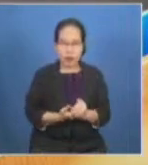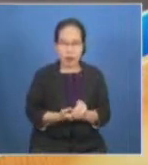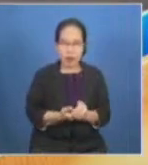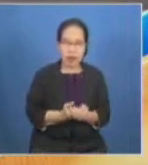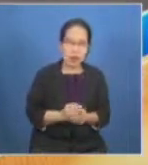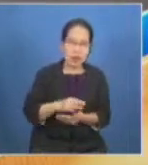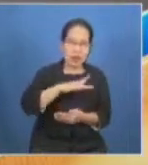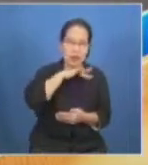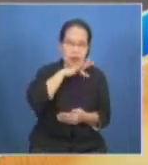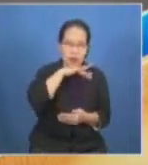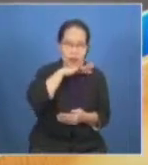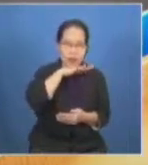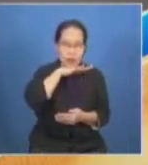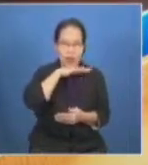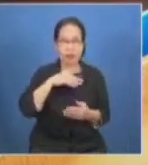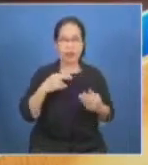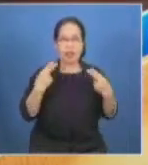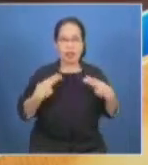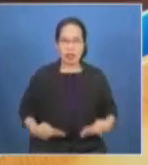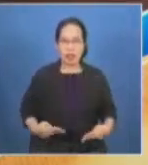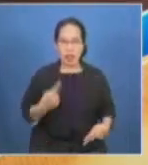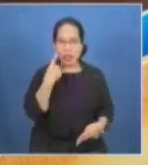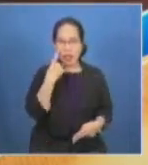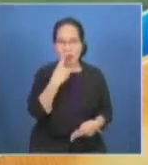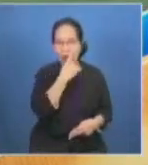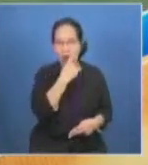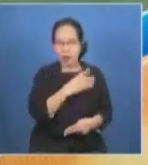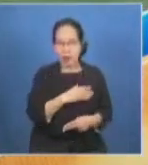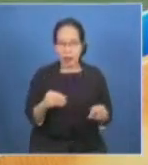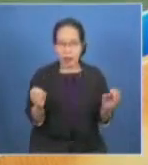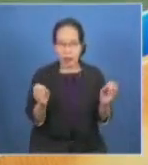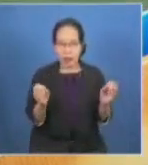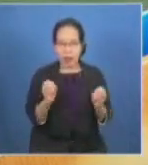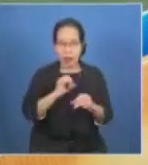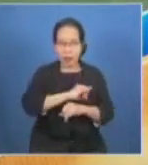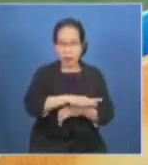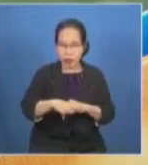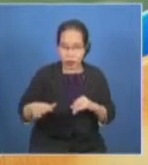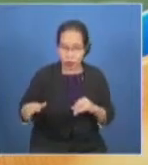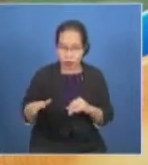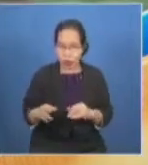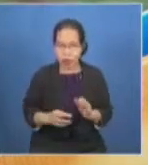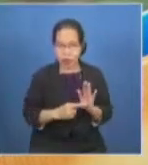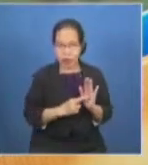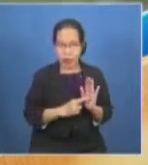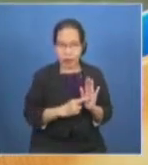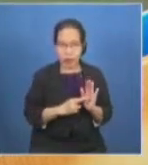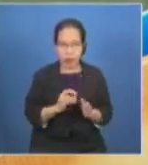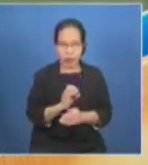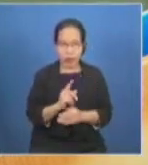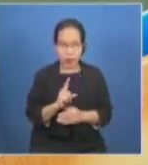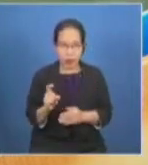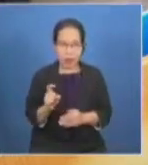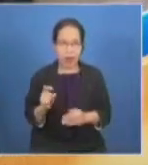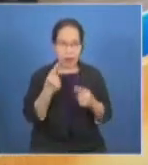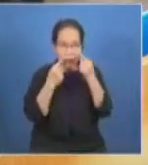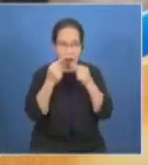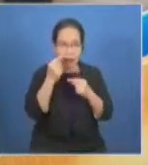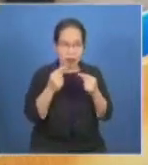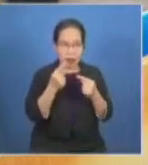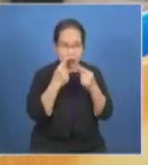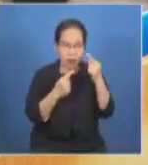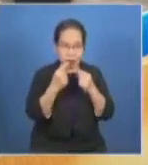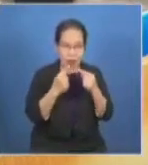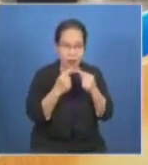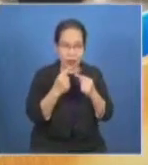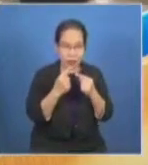and washing away germs to keep your eyes healthy and without infection. And there's reflex tears. These